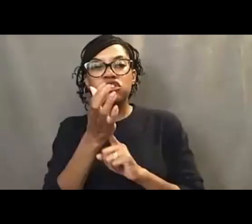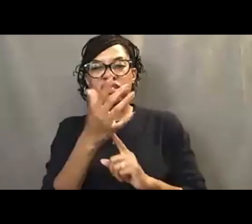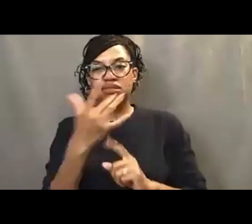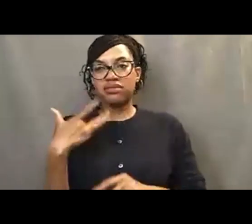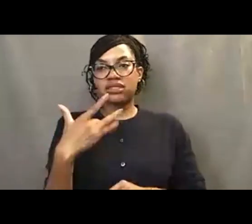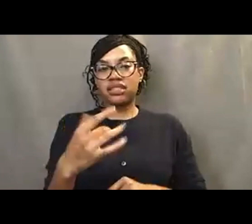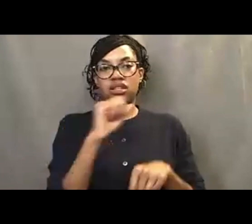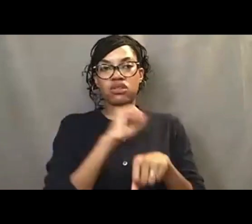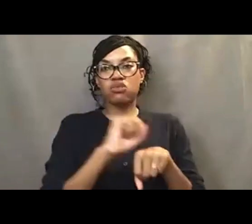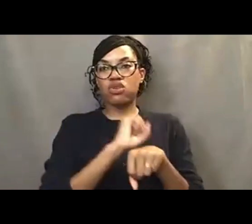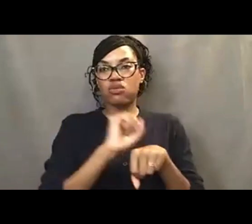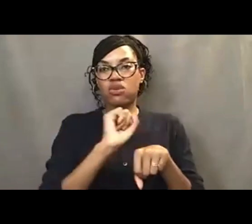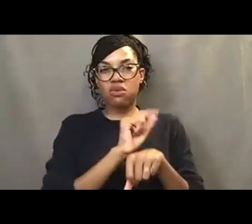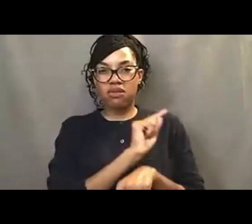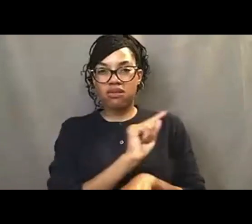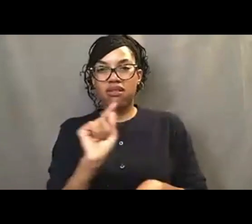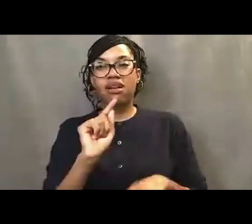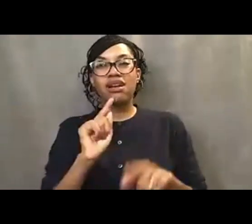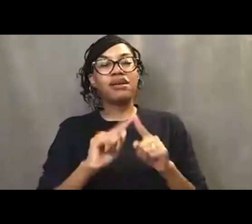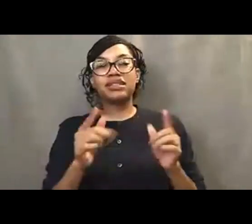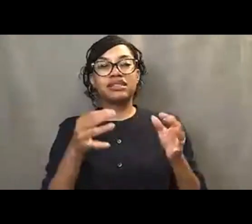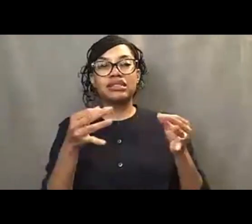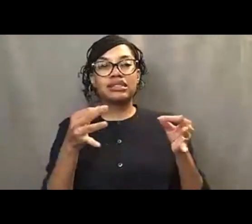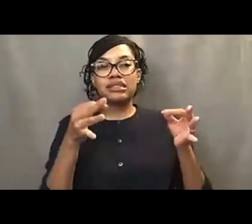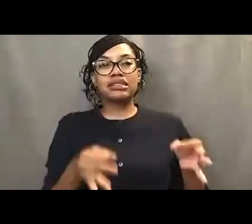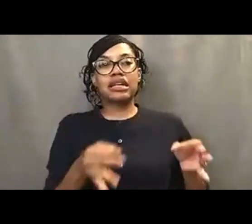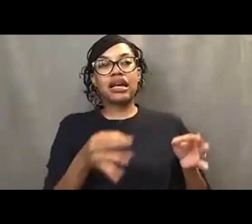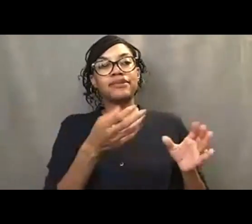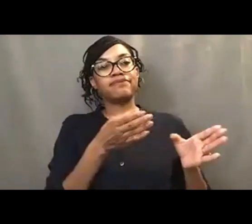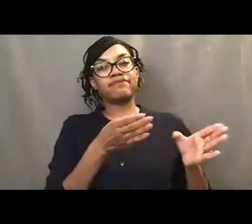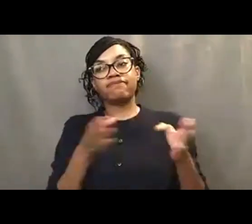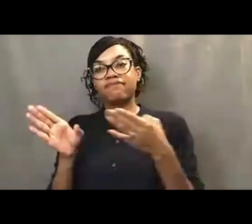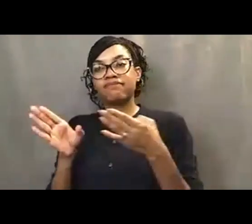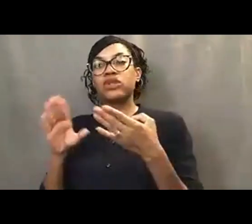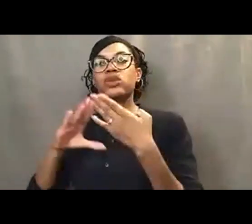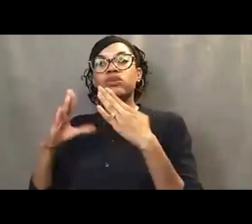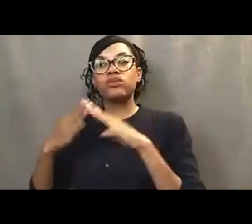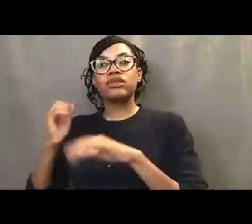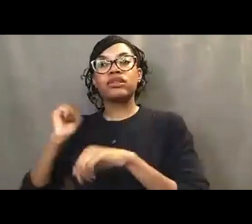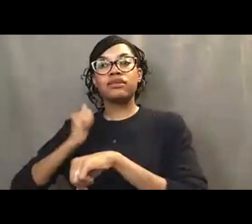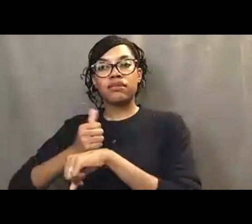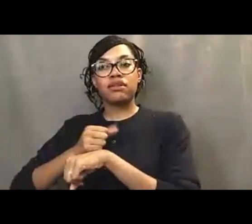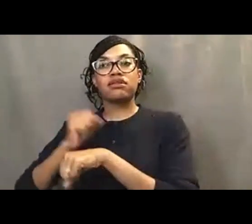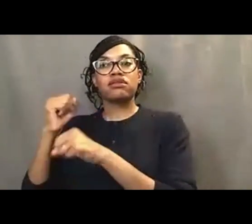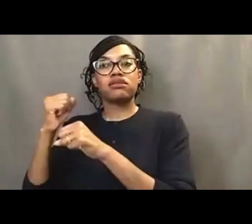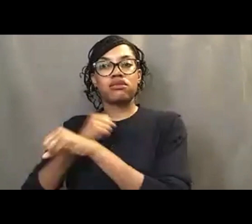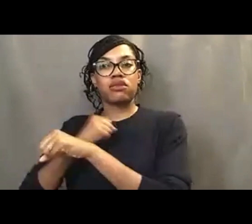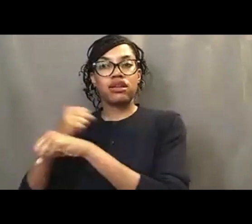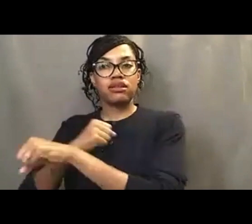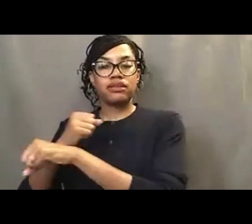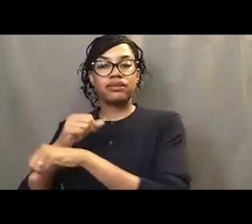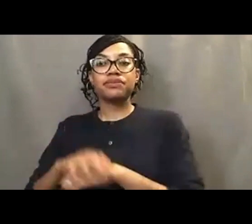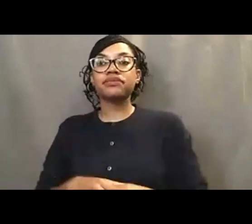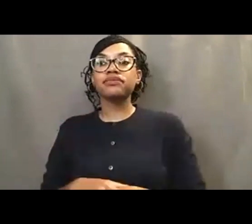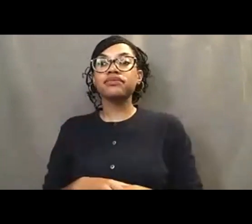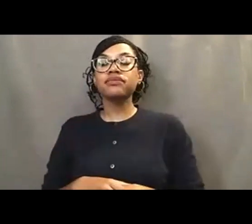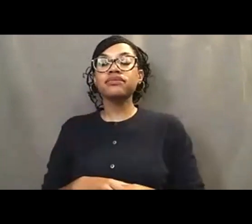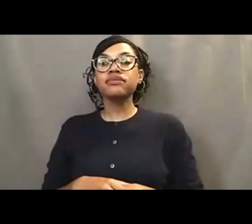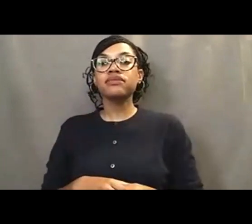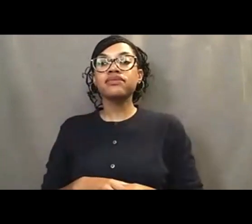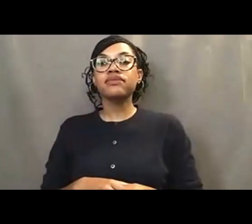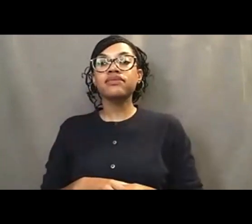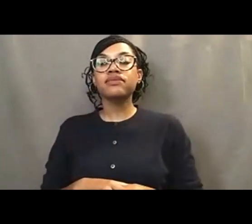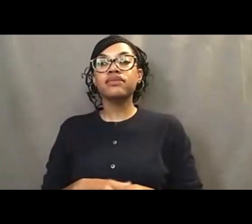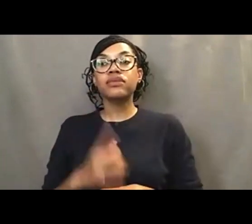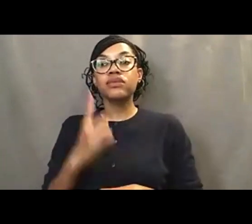a community-based organizing. The other thing that was really important for us to understand was that here